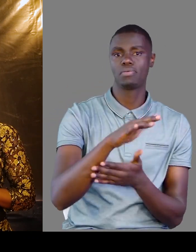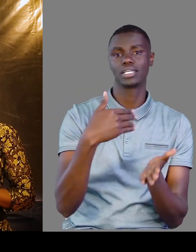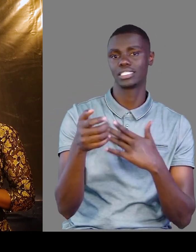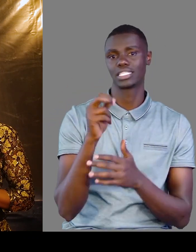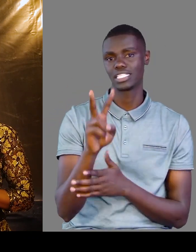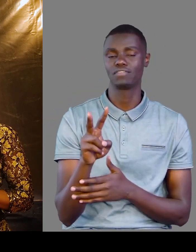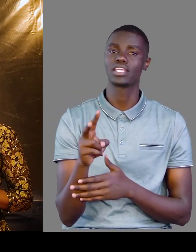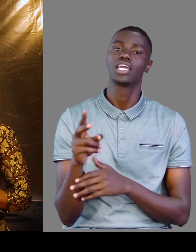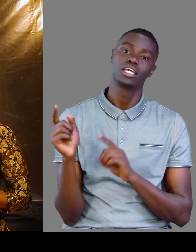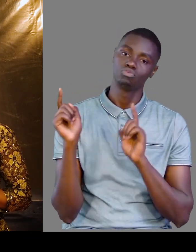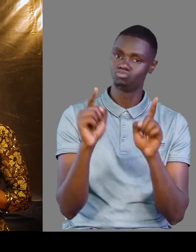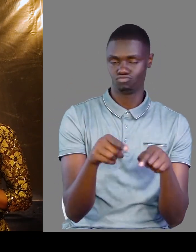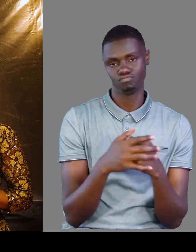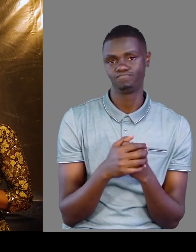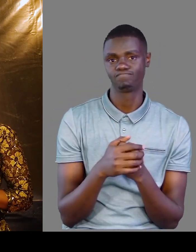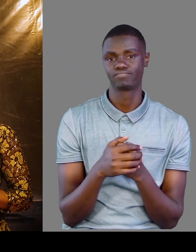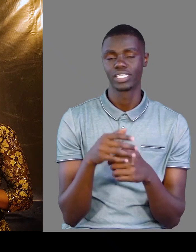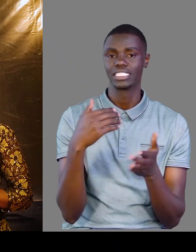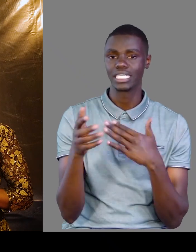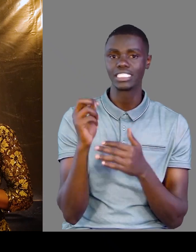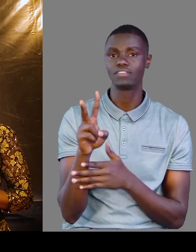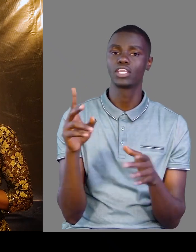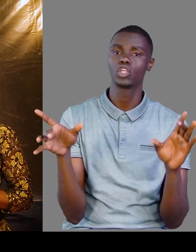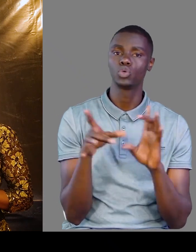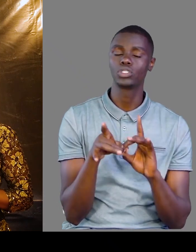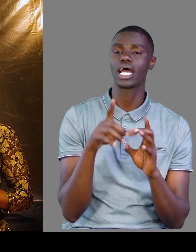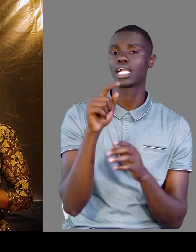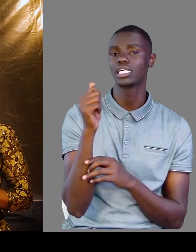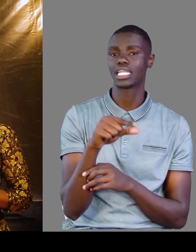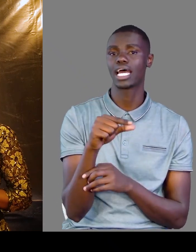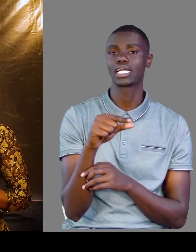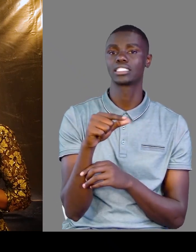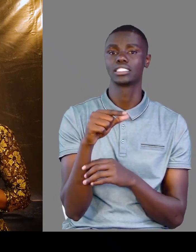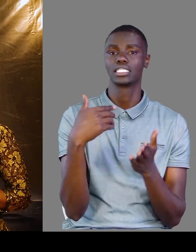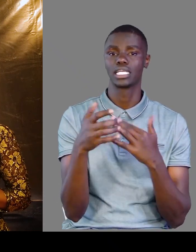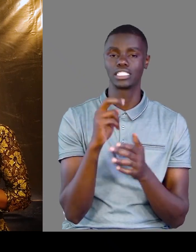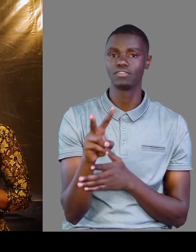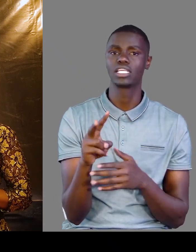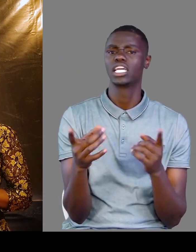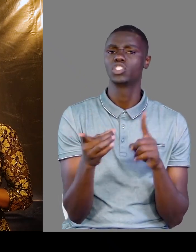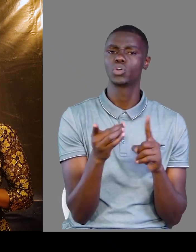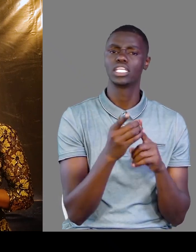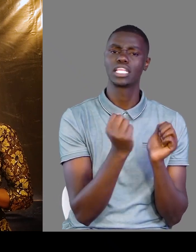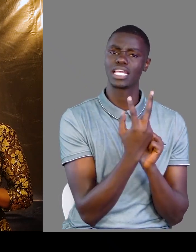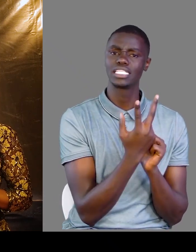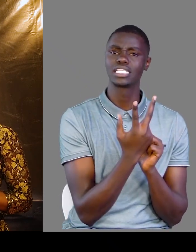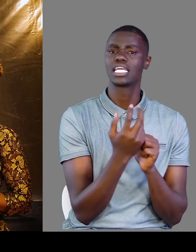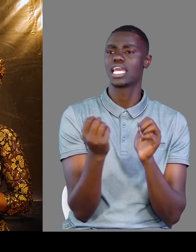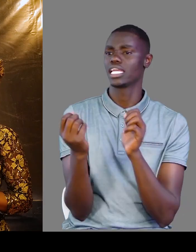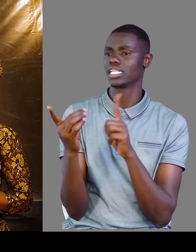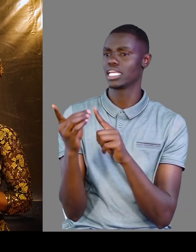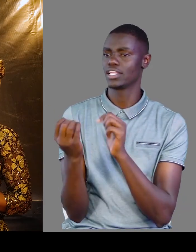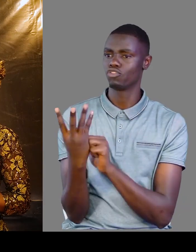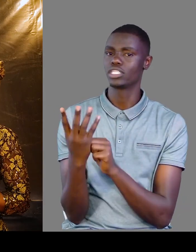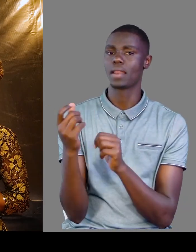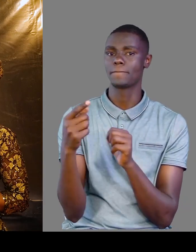na katika Talent Mtaani show page. Tuma video, come for the auditions. The auditions are on 13th and 14th September. We shall be there.